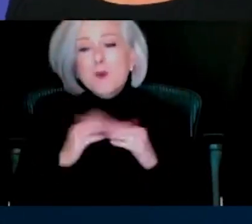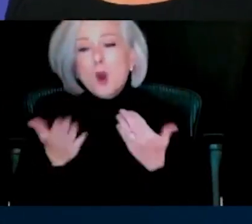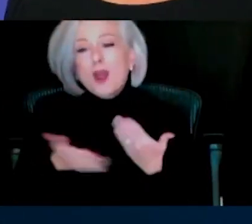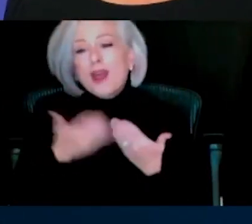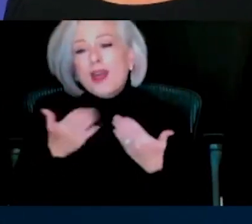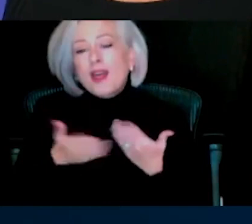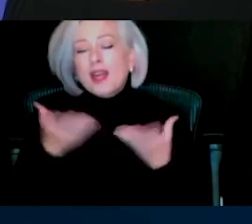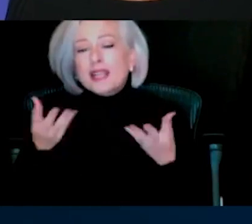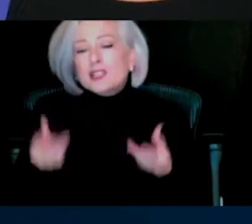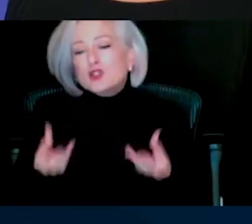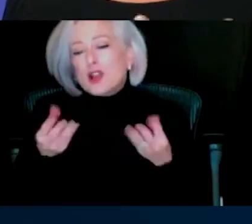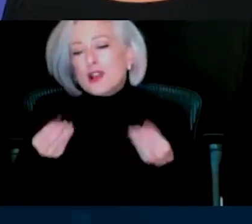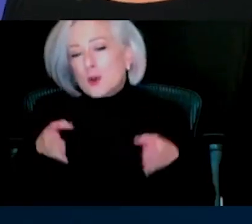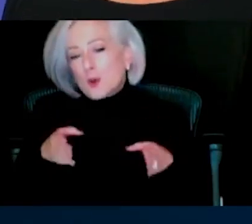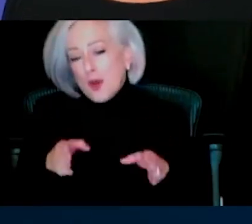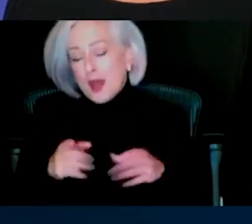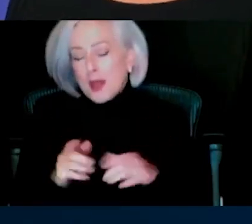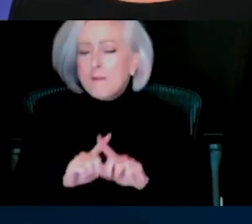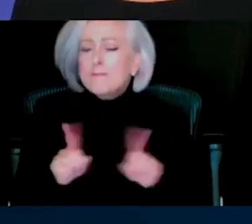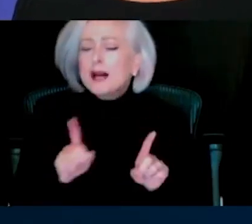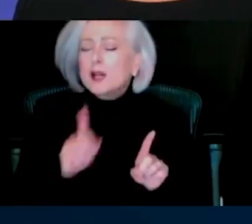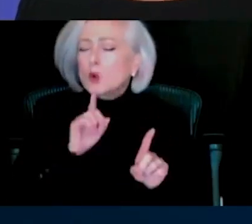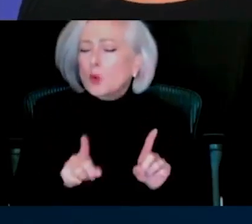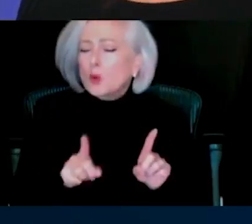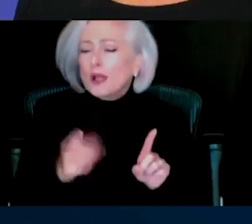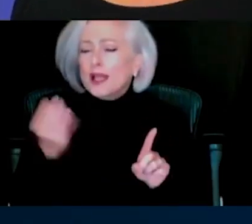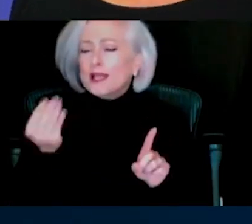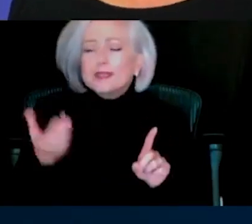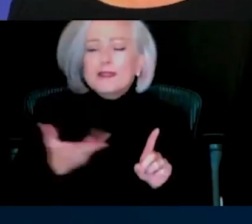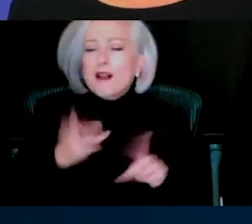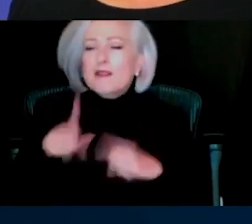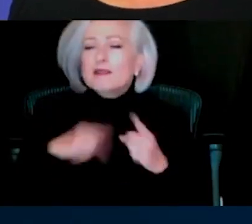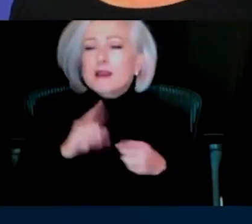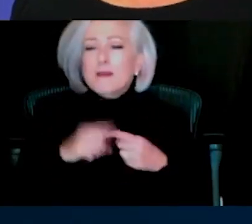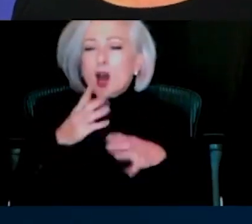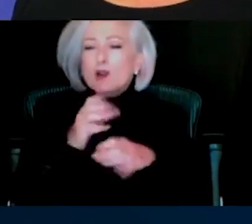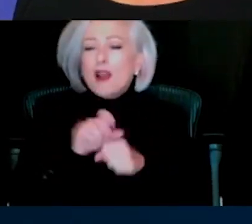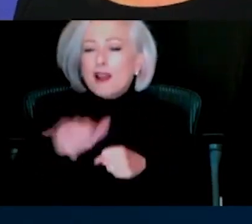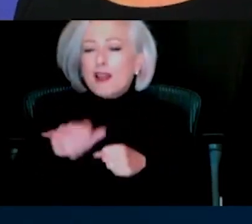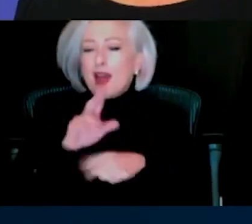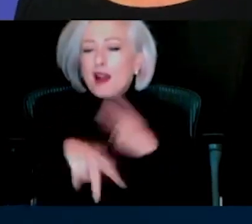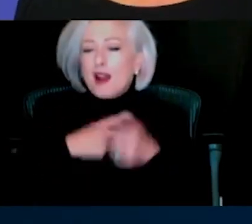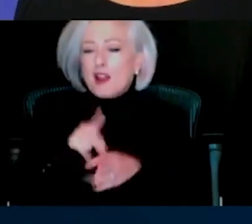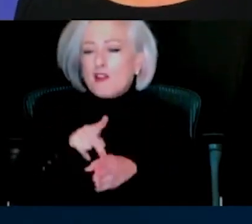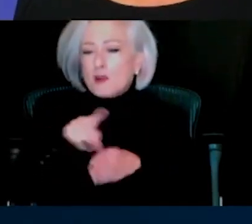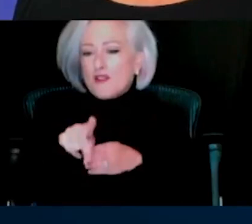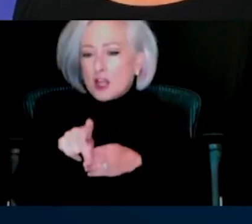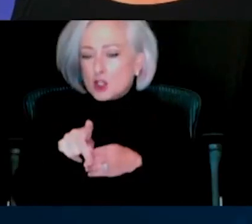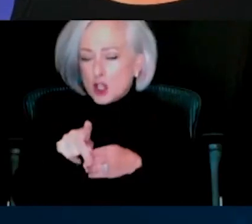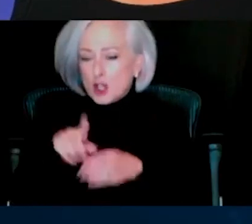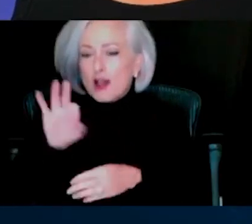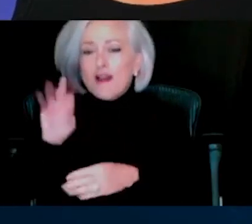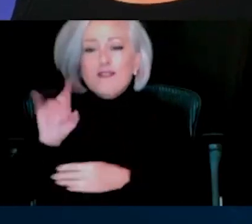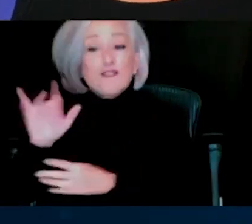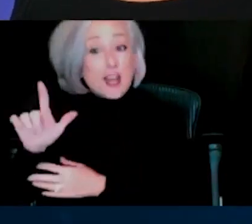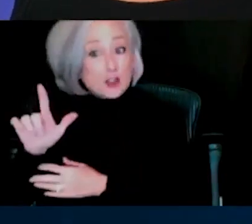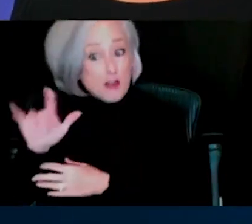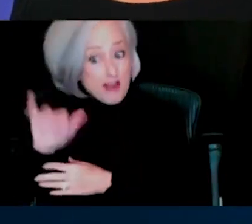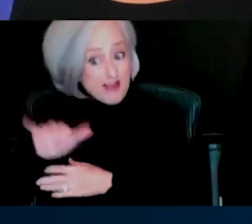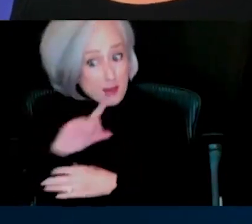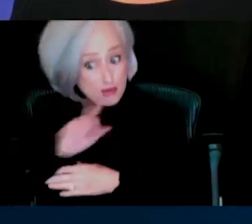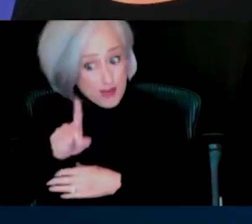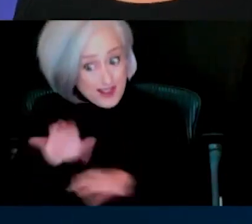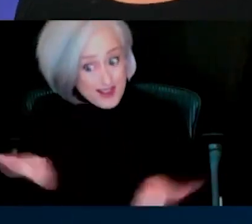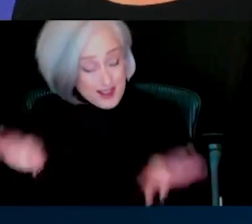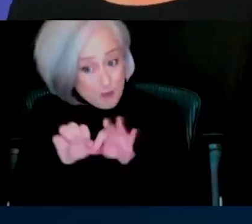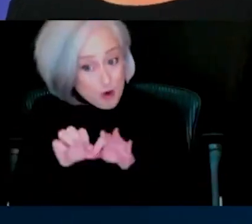realistically, Dr. Holding, just tell us a little bit about getting these professional facials. Does it really make a difference? Is it more of a short-term glow,